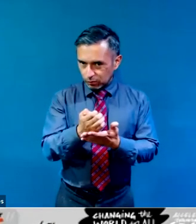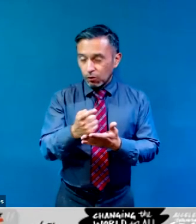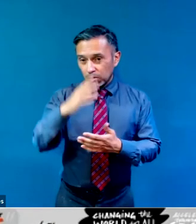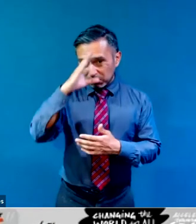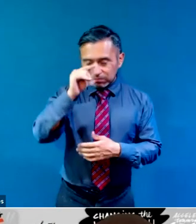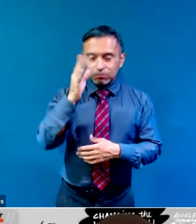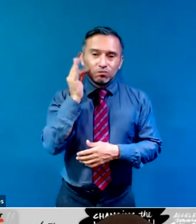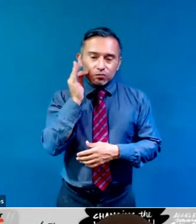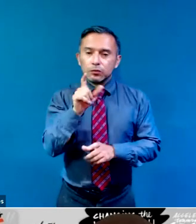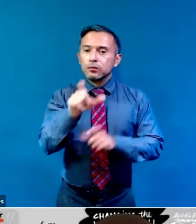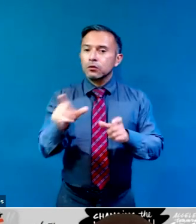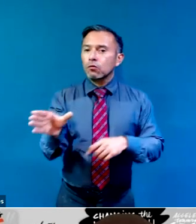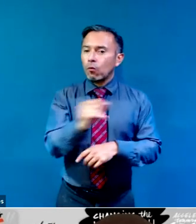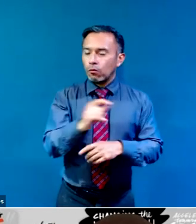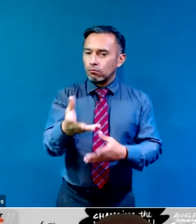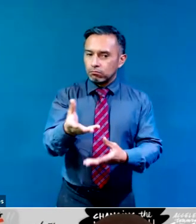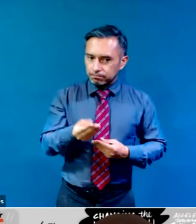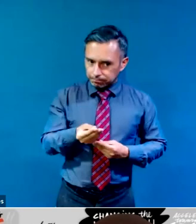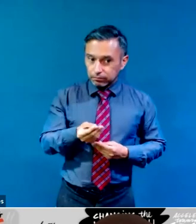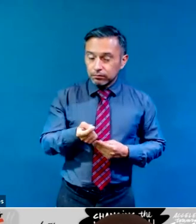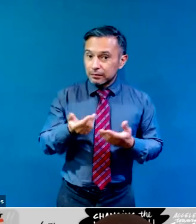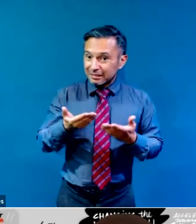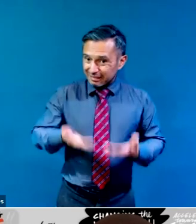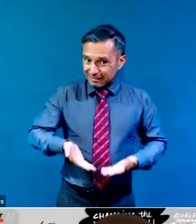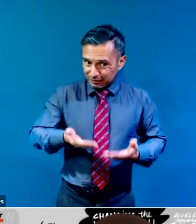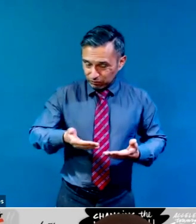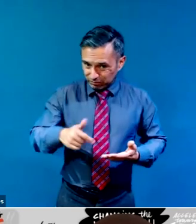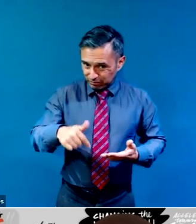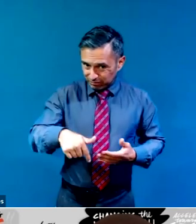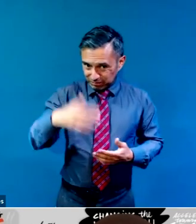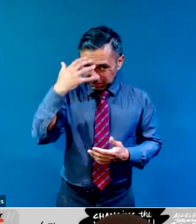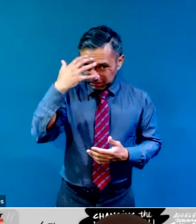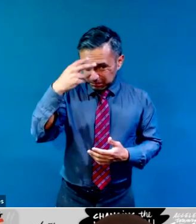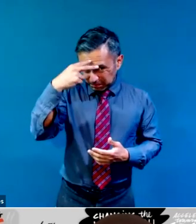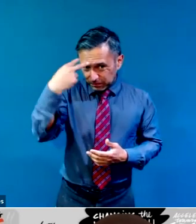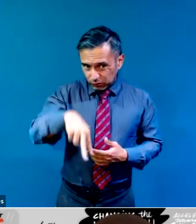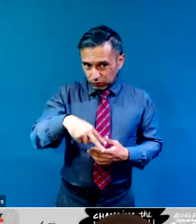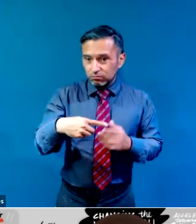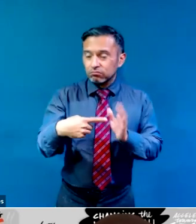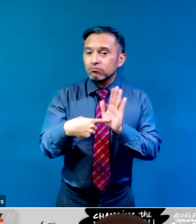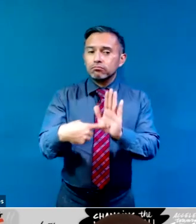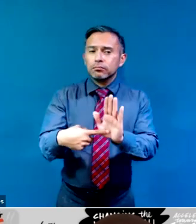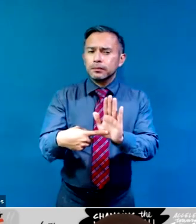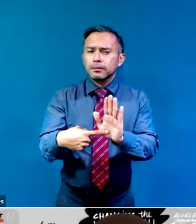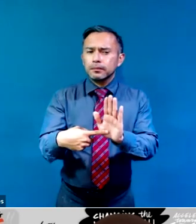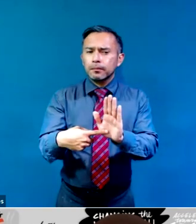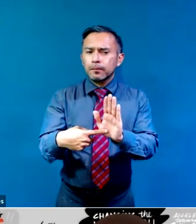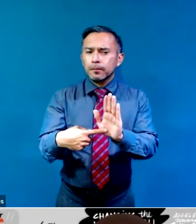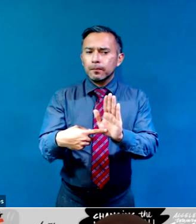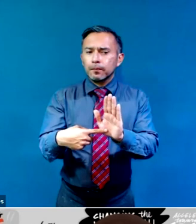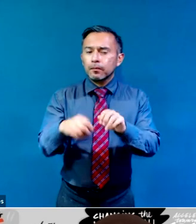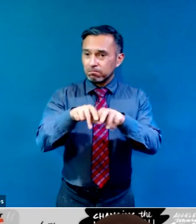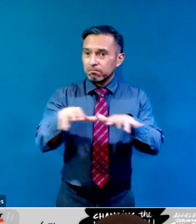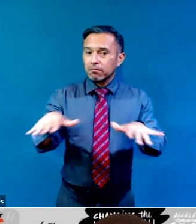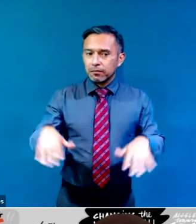Mexico as a kickoff and a mobilization moment towards driving commitments that will then propel